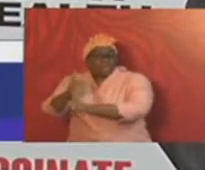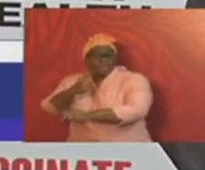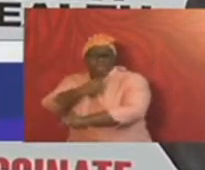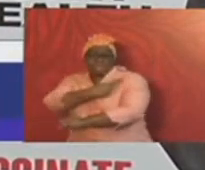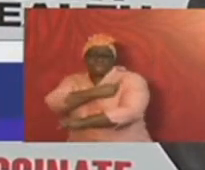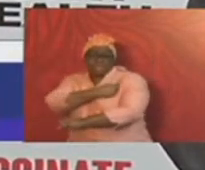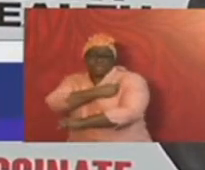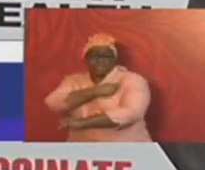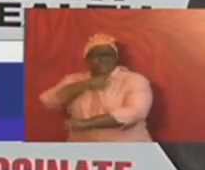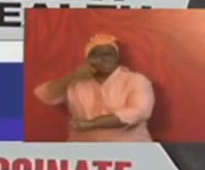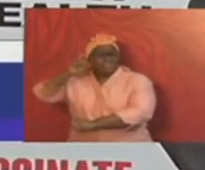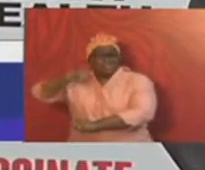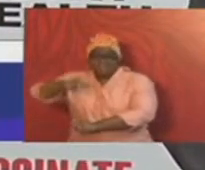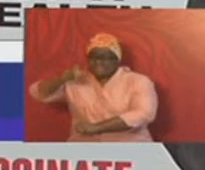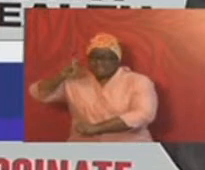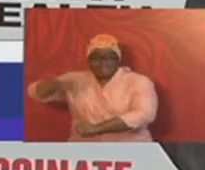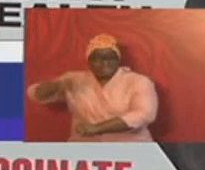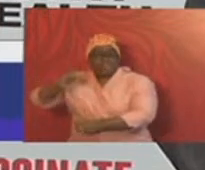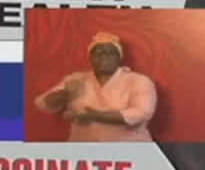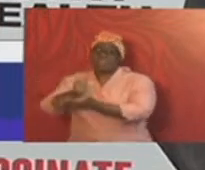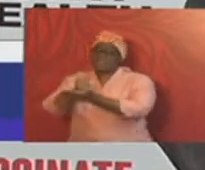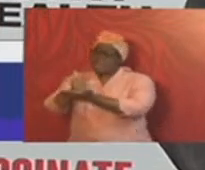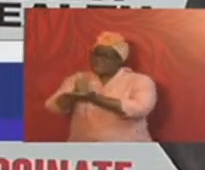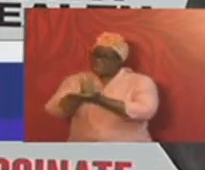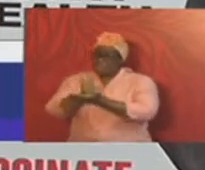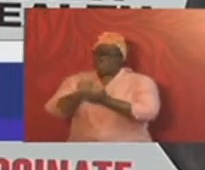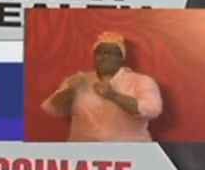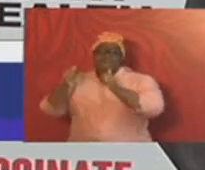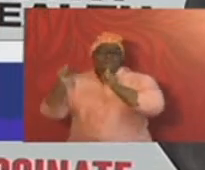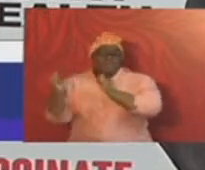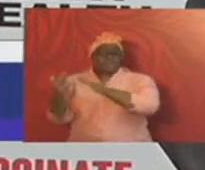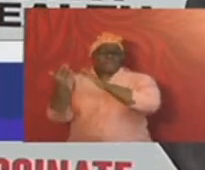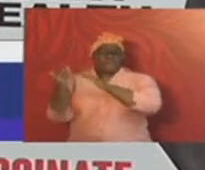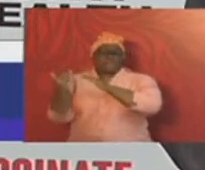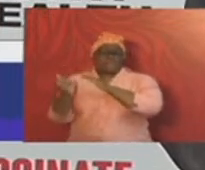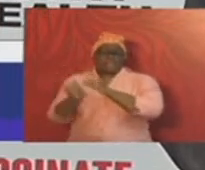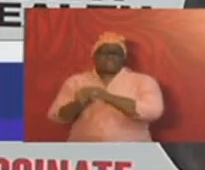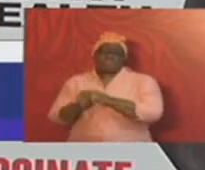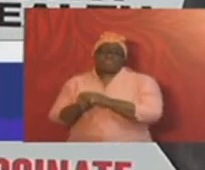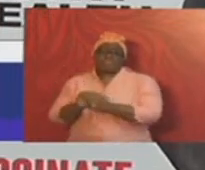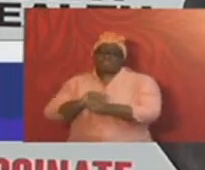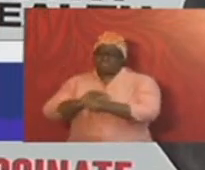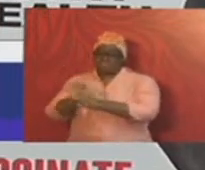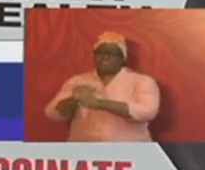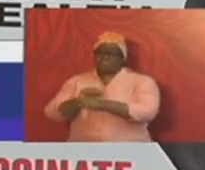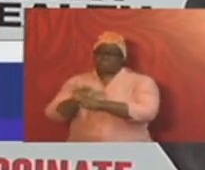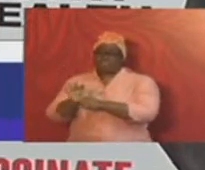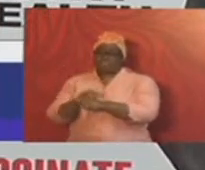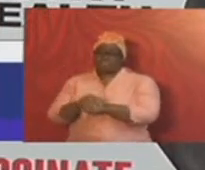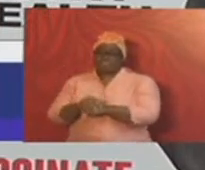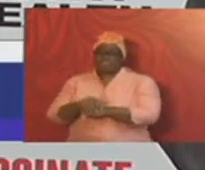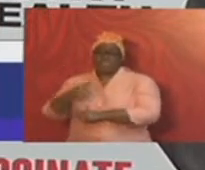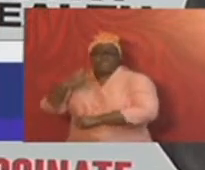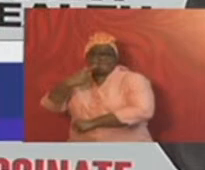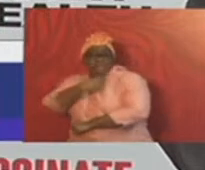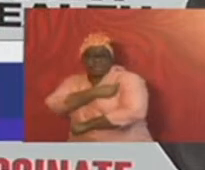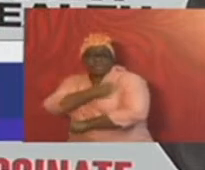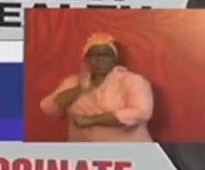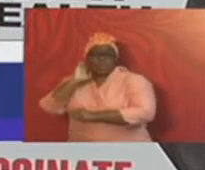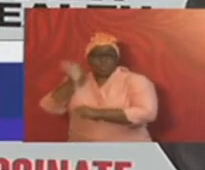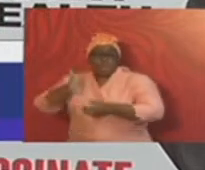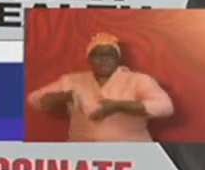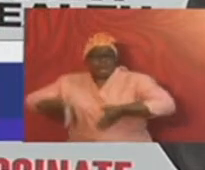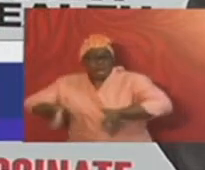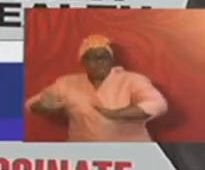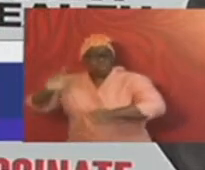essential tool in the global fight against the COVID-19 virus. And vaccinations will allow Trinidad and Tobago to